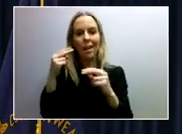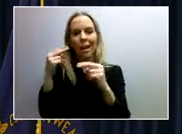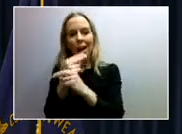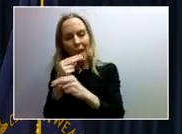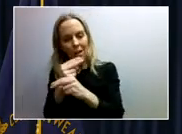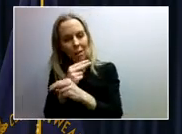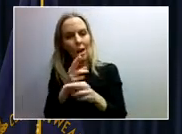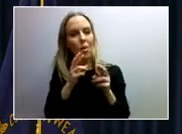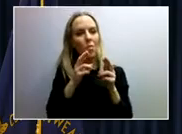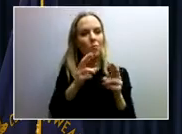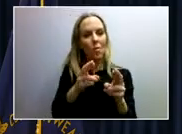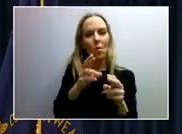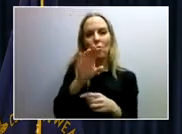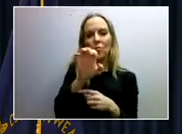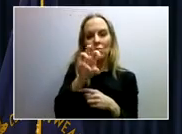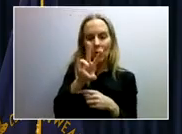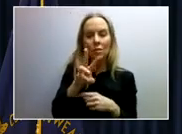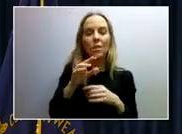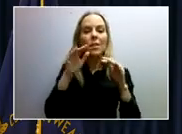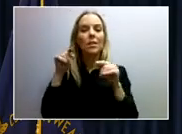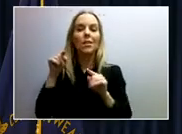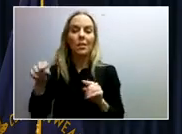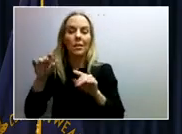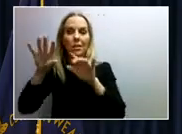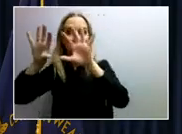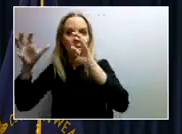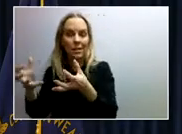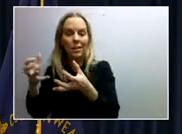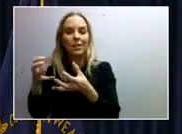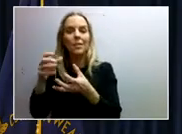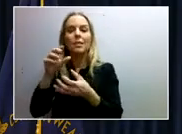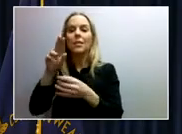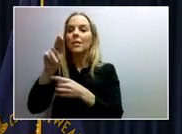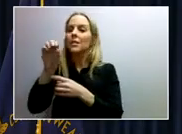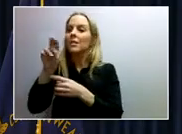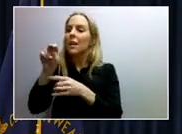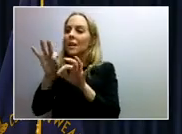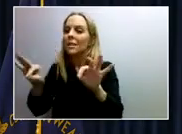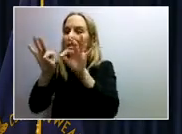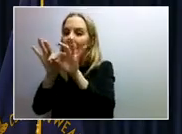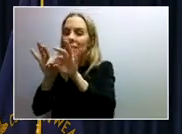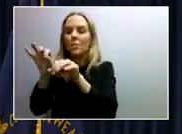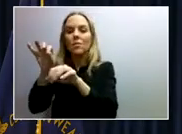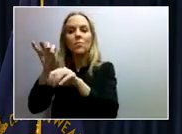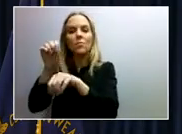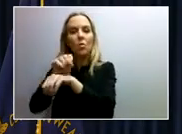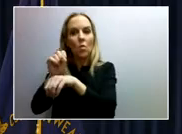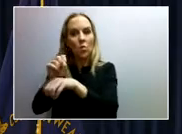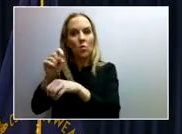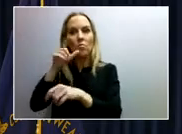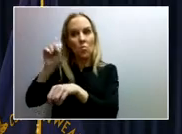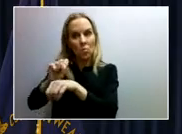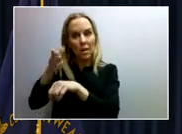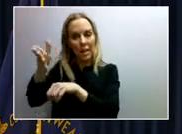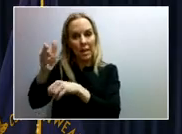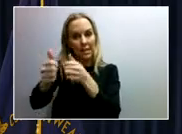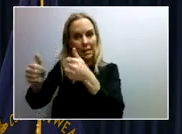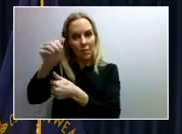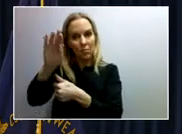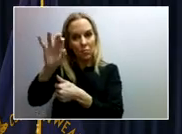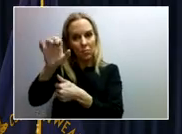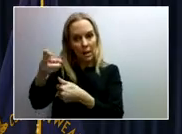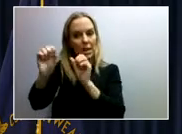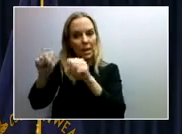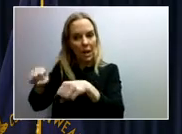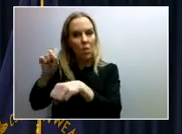crews. Non-essential employees who are scheduled to work in an executive branch state office building who are able to are going to be working